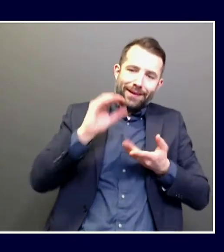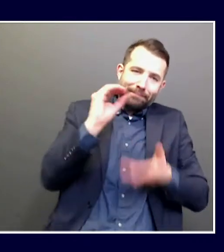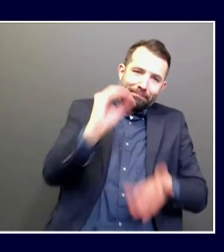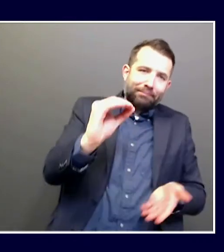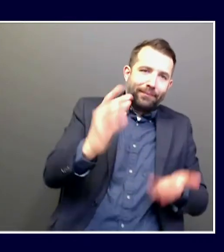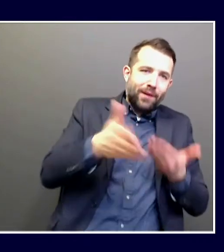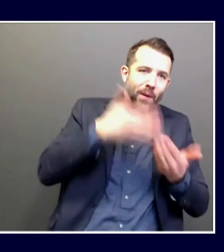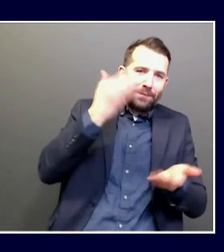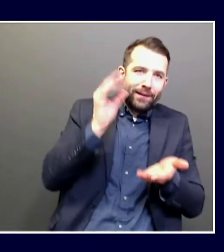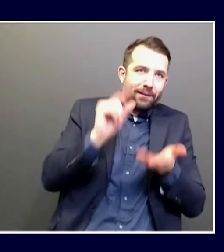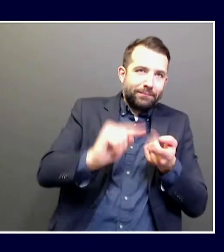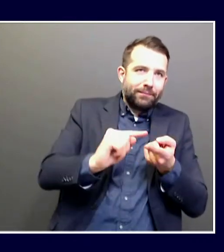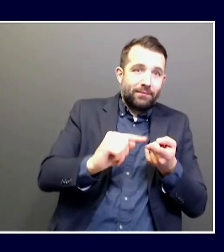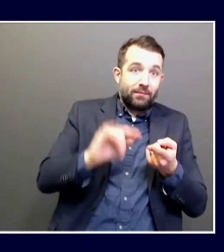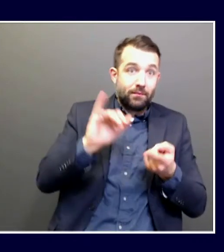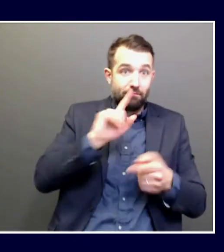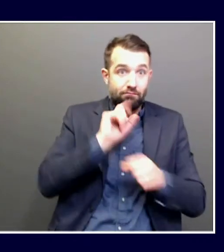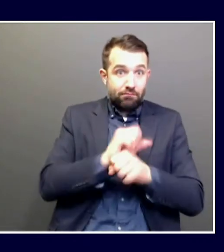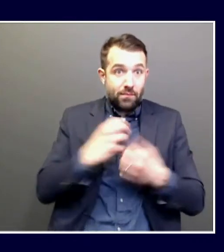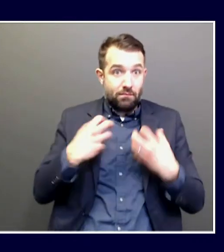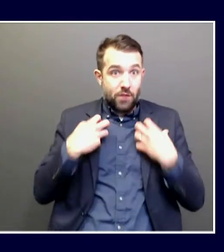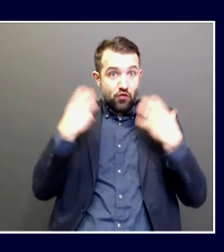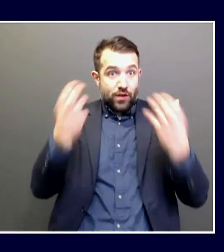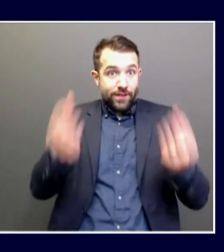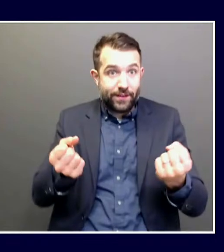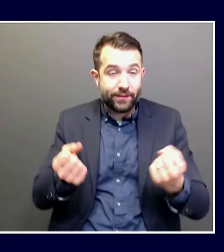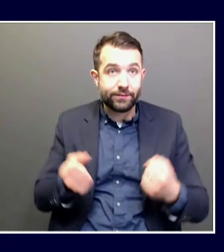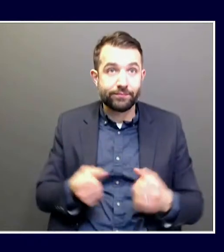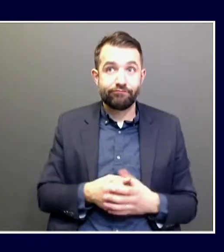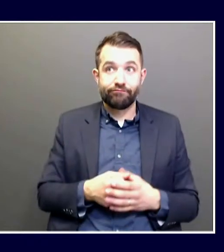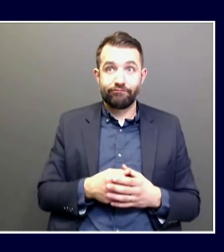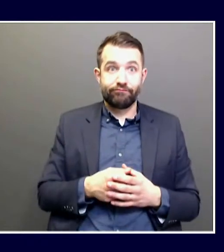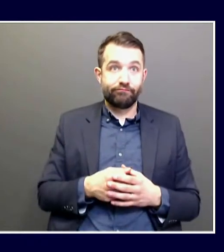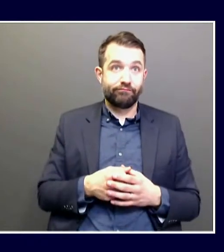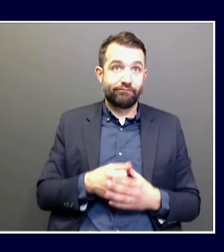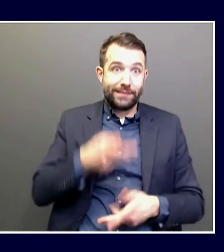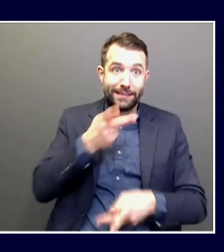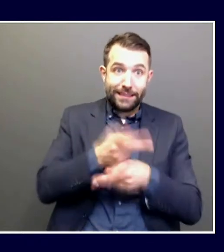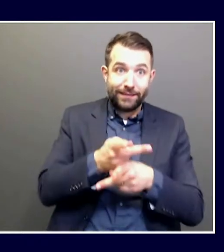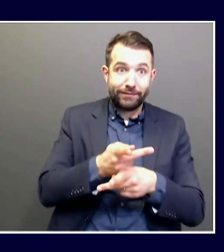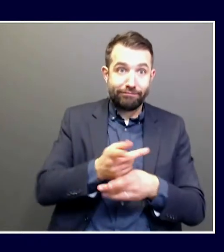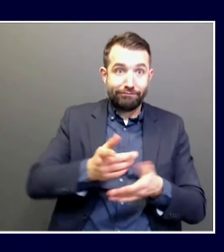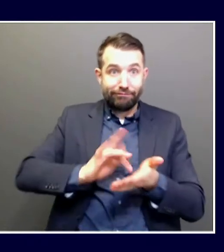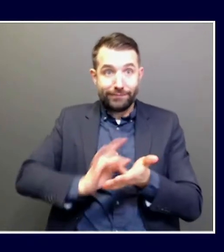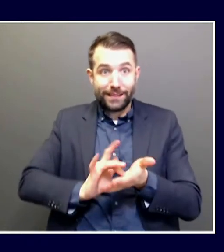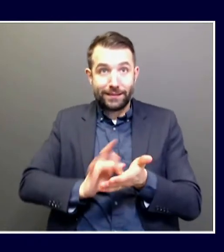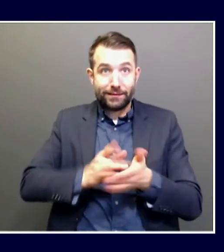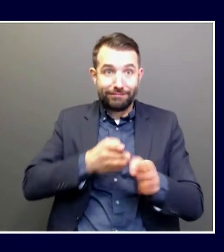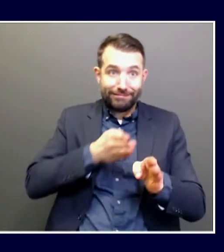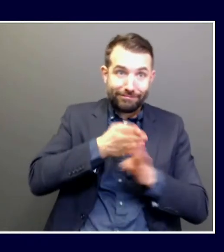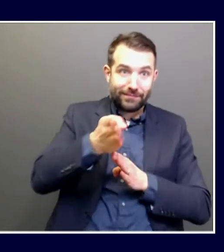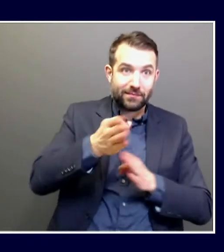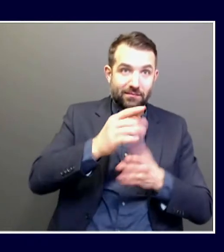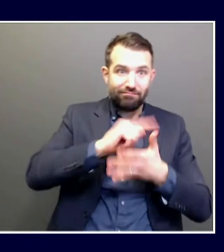from getting COVID. And that's really what those N95 type respirators really do really, really